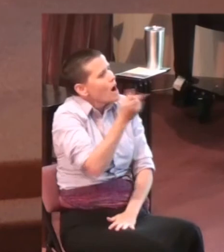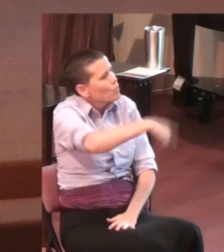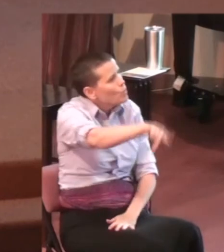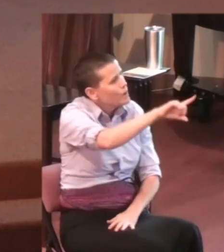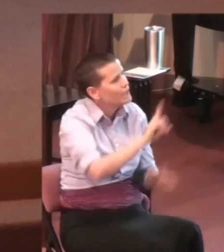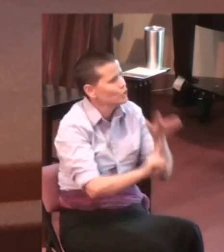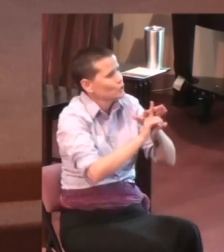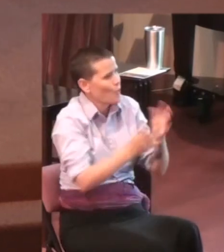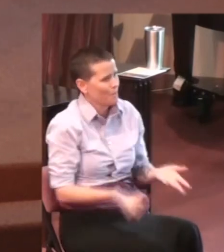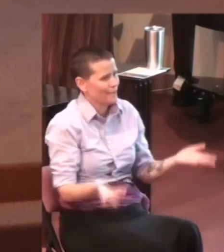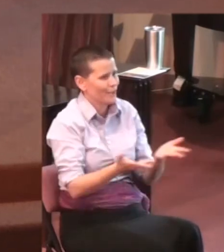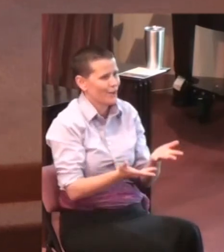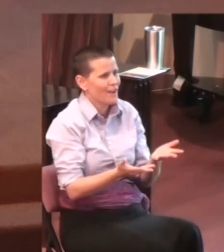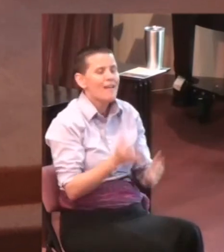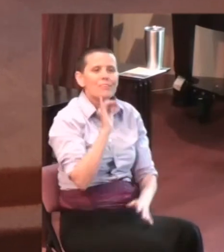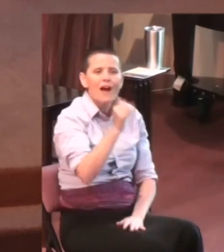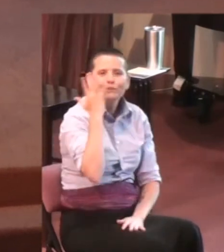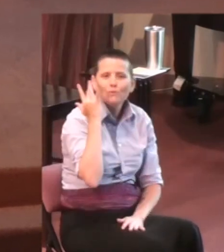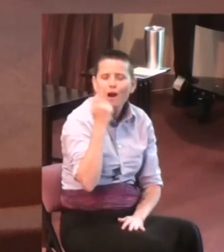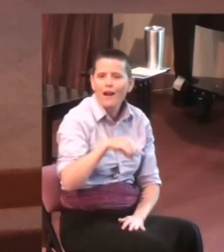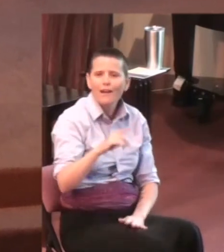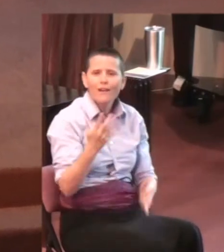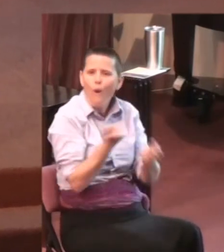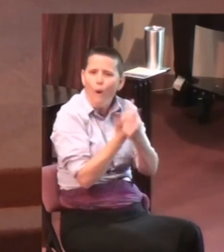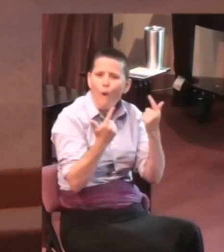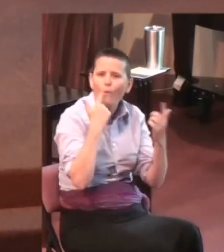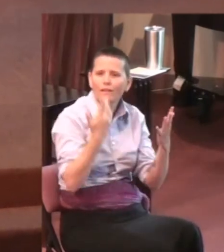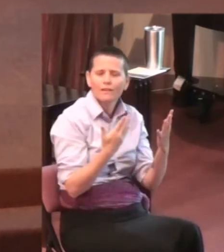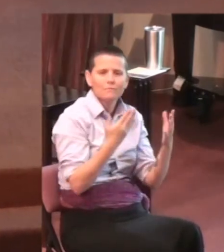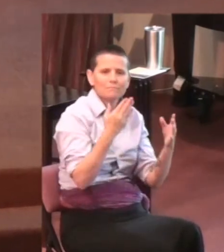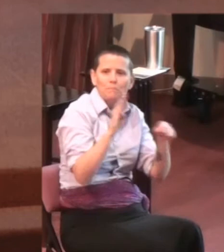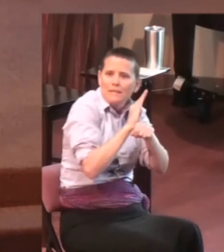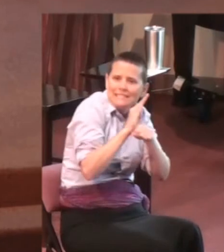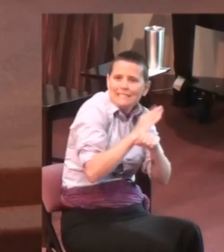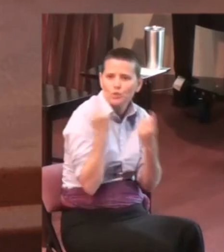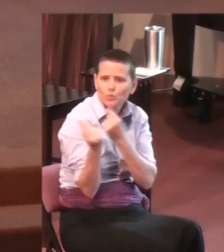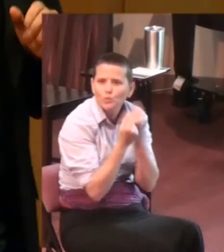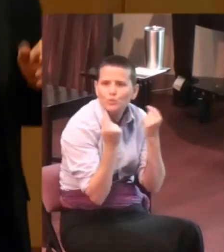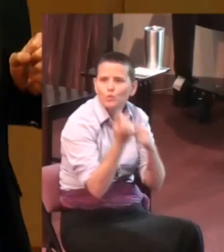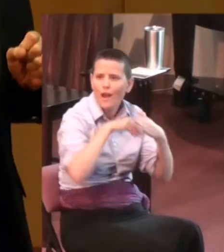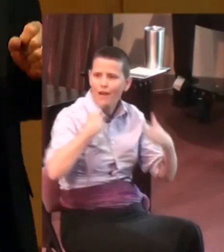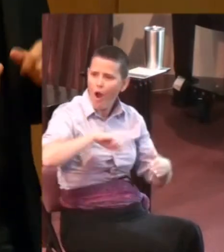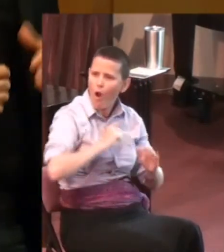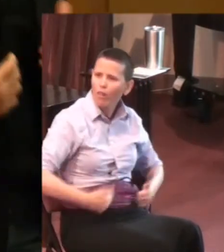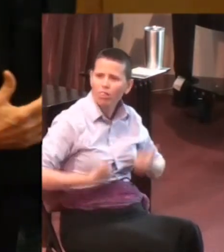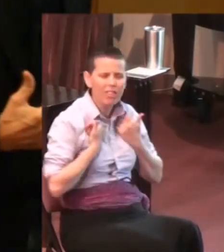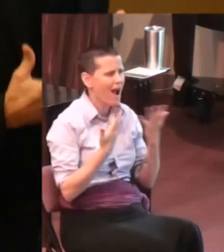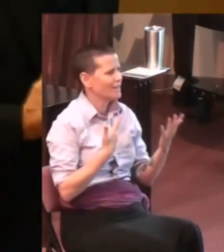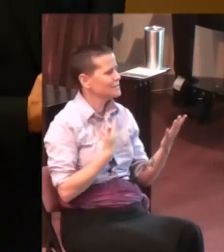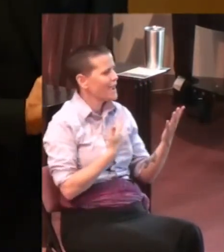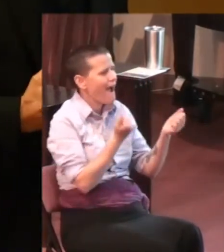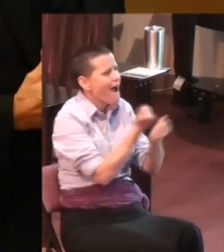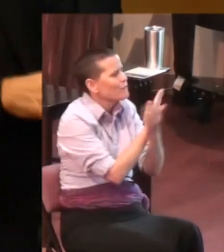do, all the dissonance, all the tumult in our lives, every little exam, every little test, every little stressor